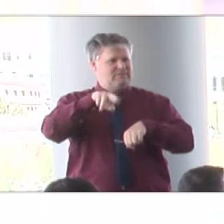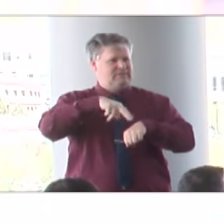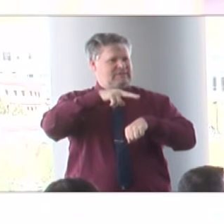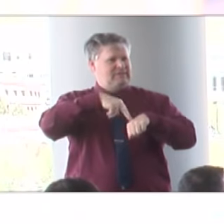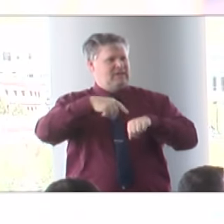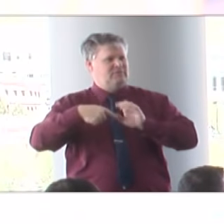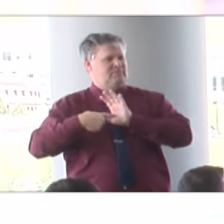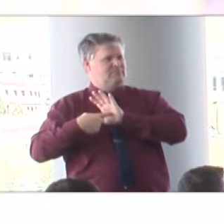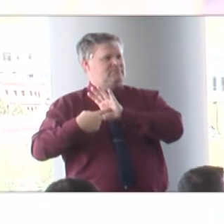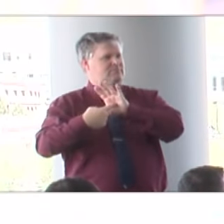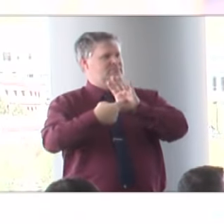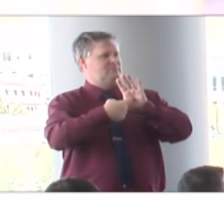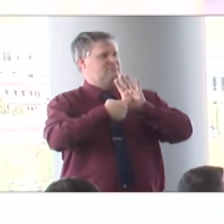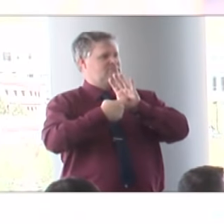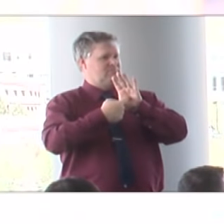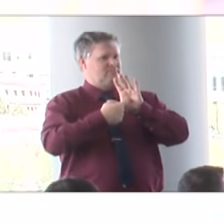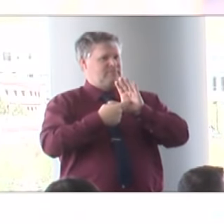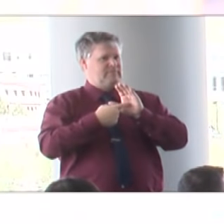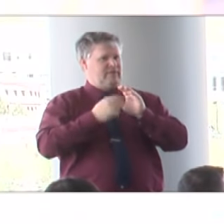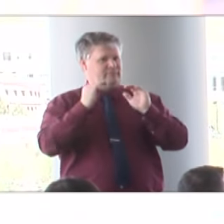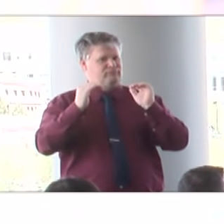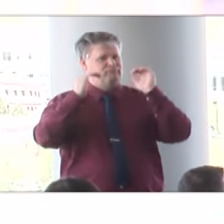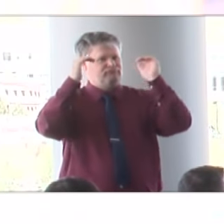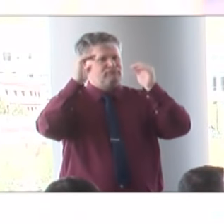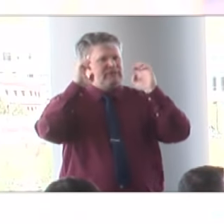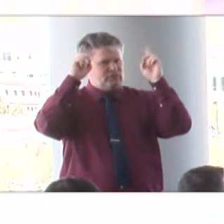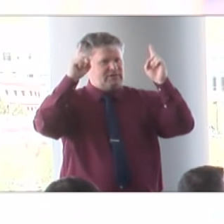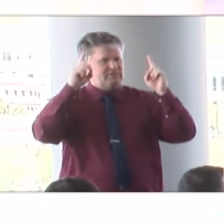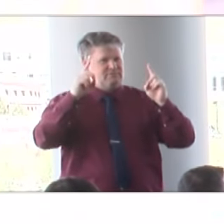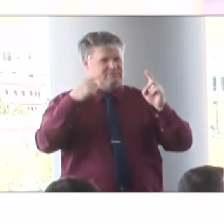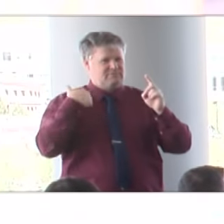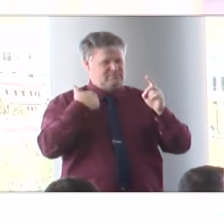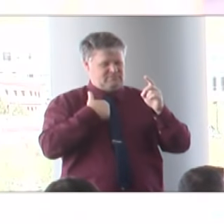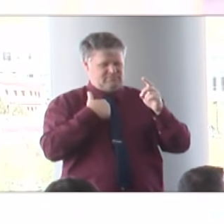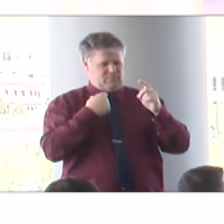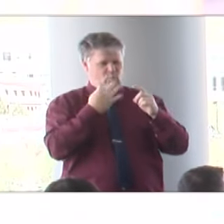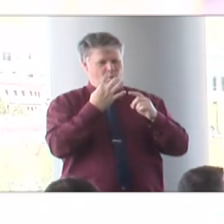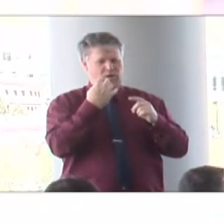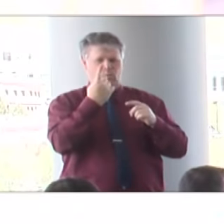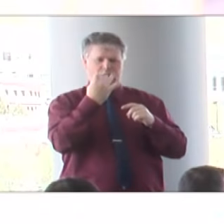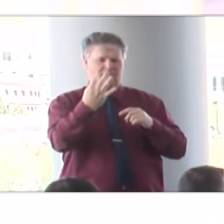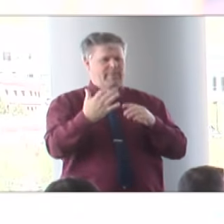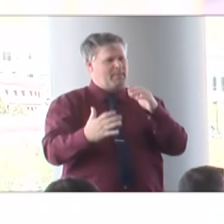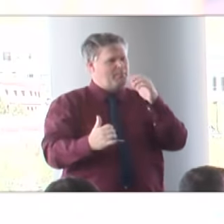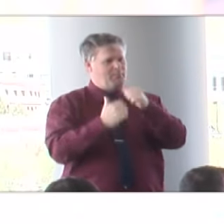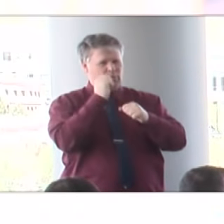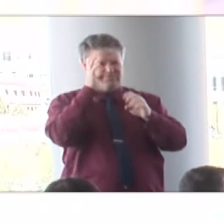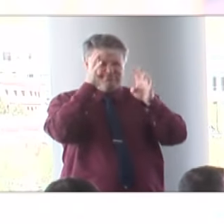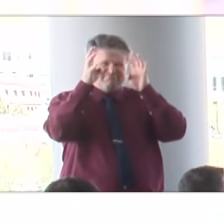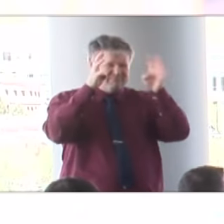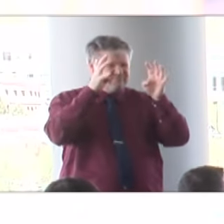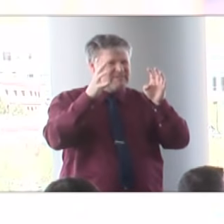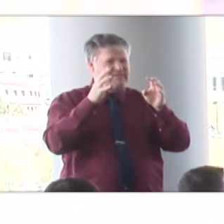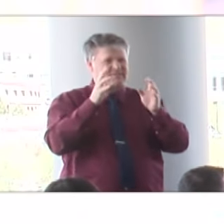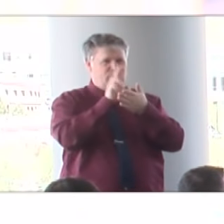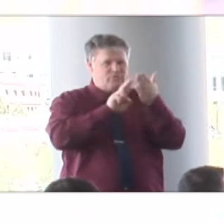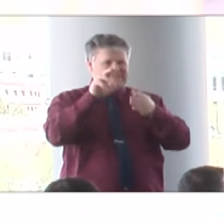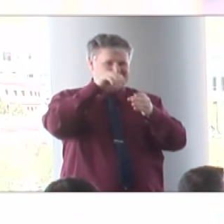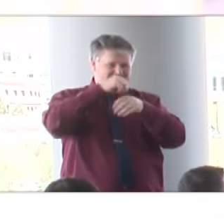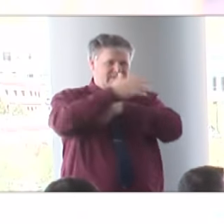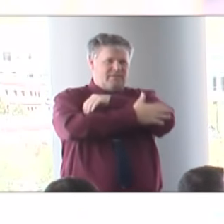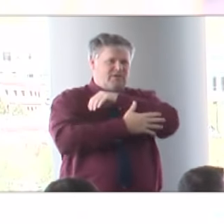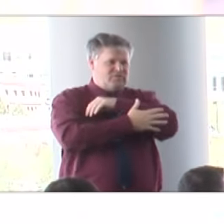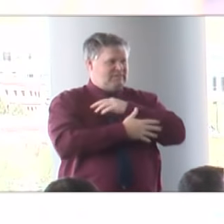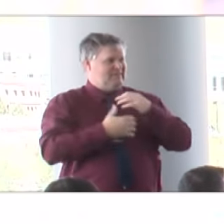role model at rethinking higher education, ranking among the most innovative universities in the country. Now,